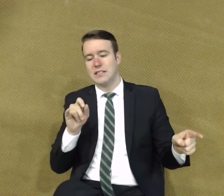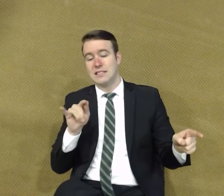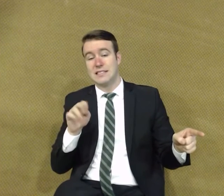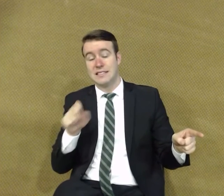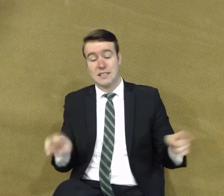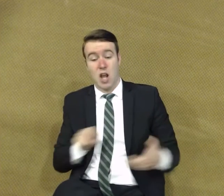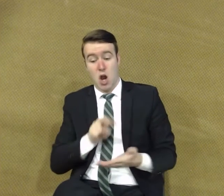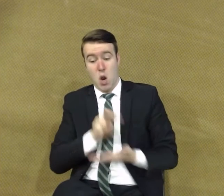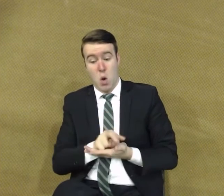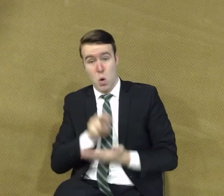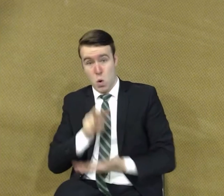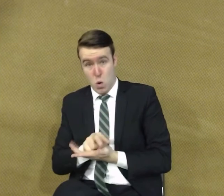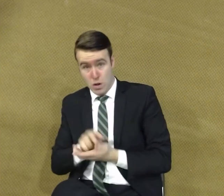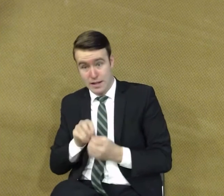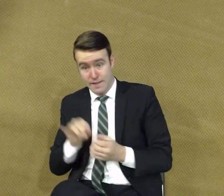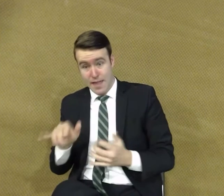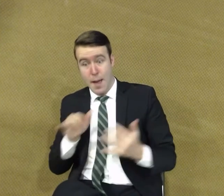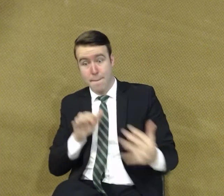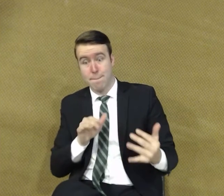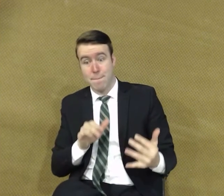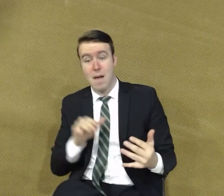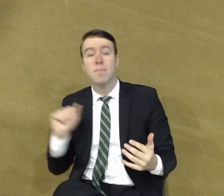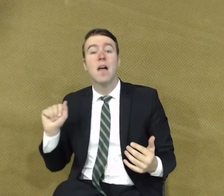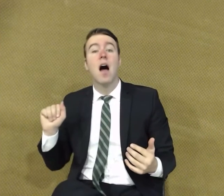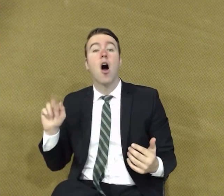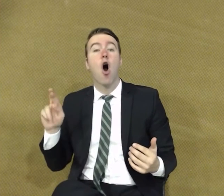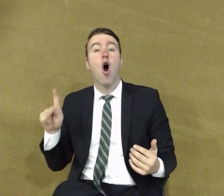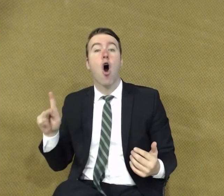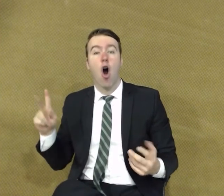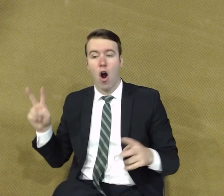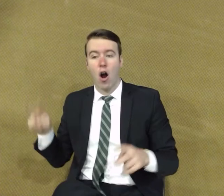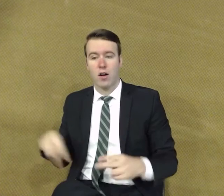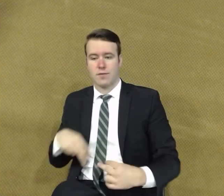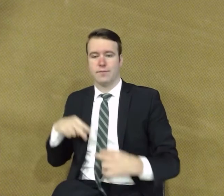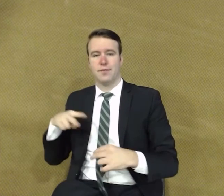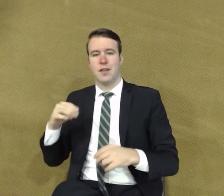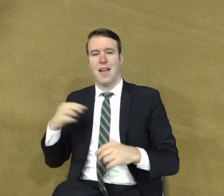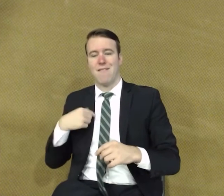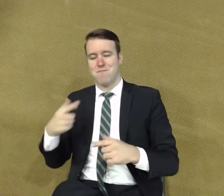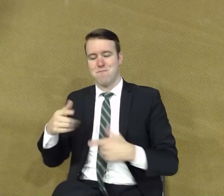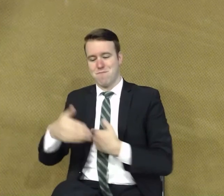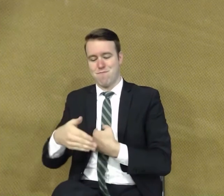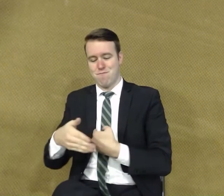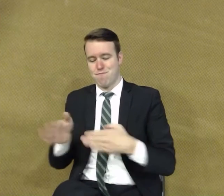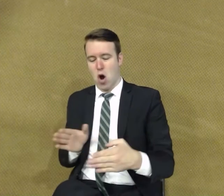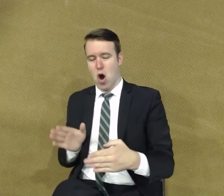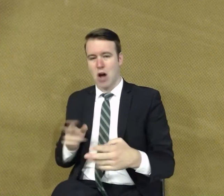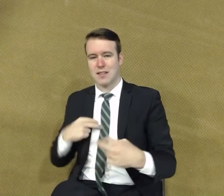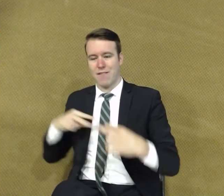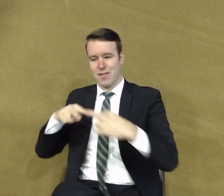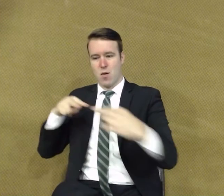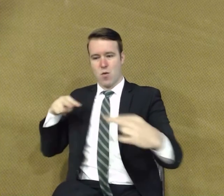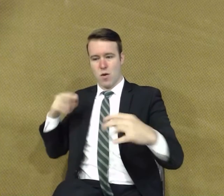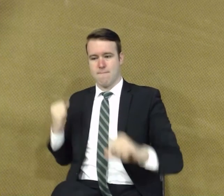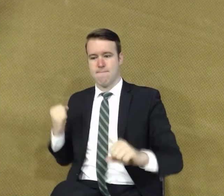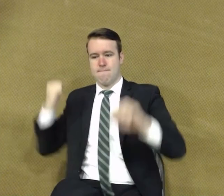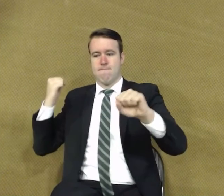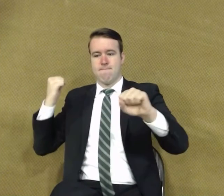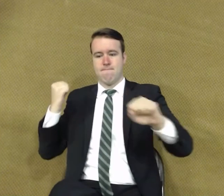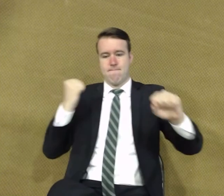of losing in the battle, they brought the Ark of the Covenant, which was a box which signified the glory of